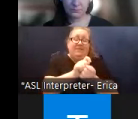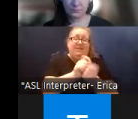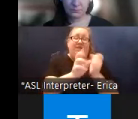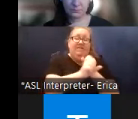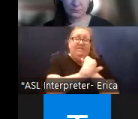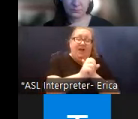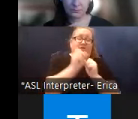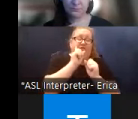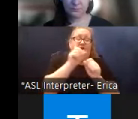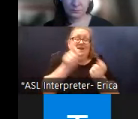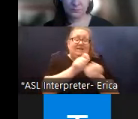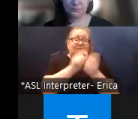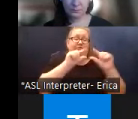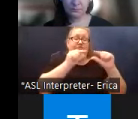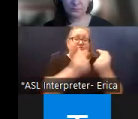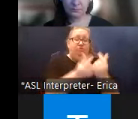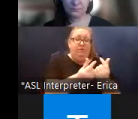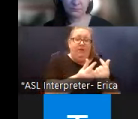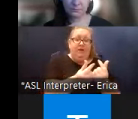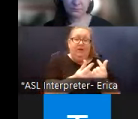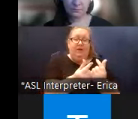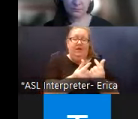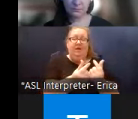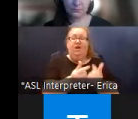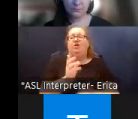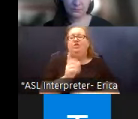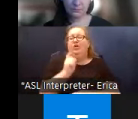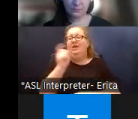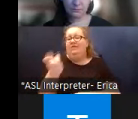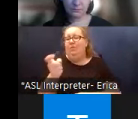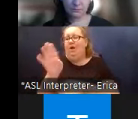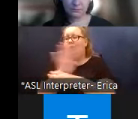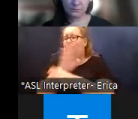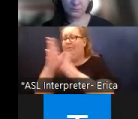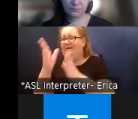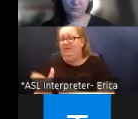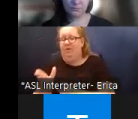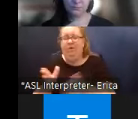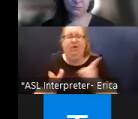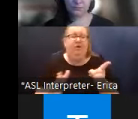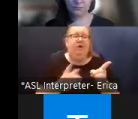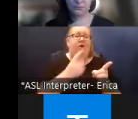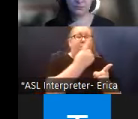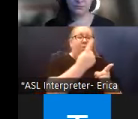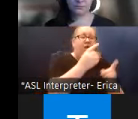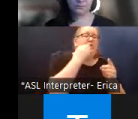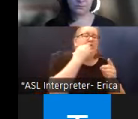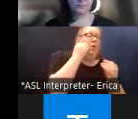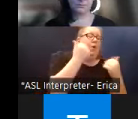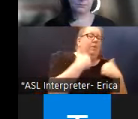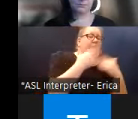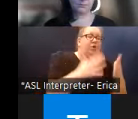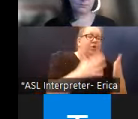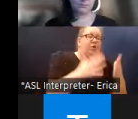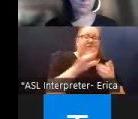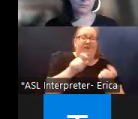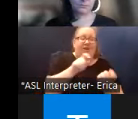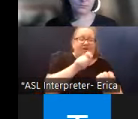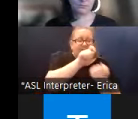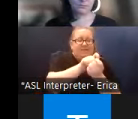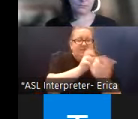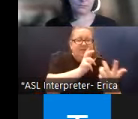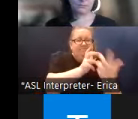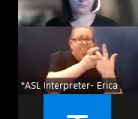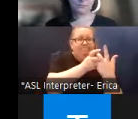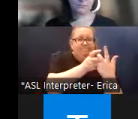specific people, that way you can give one to a business owner, one to a homeowner, one to, like, they're tailored specifically for that person. I think